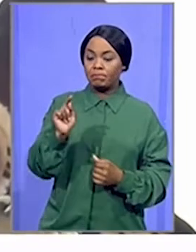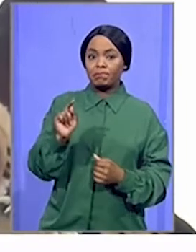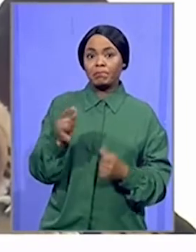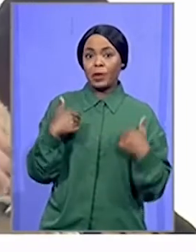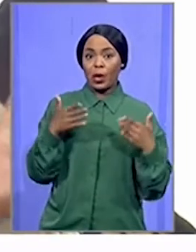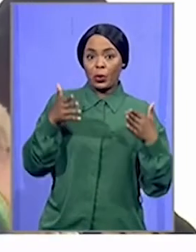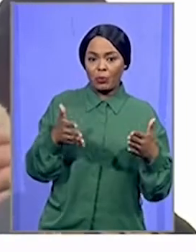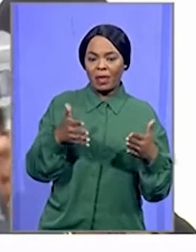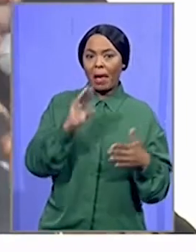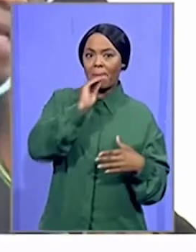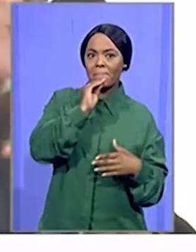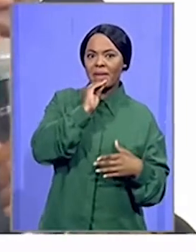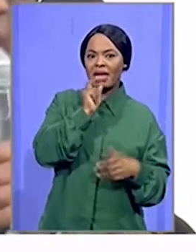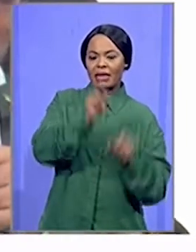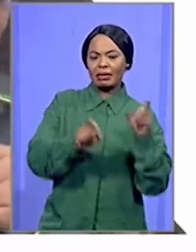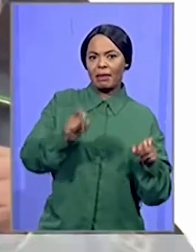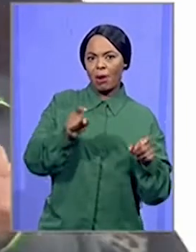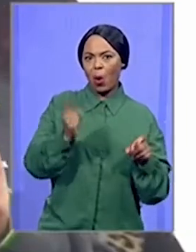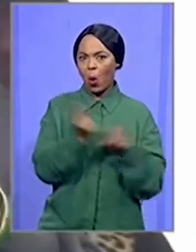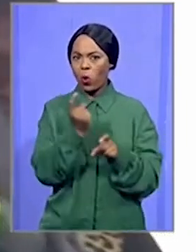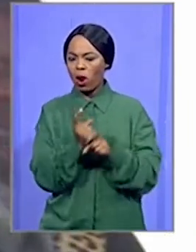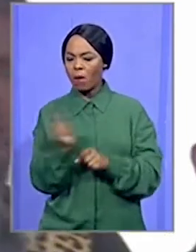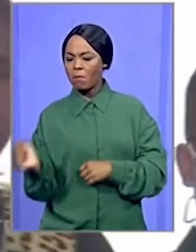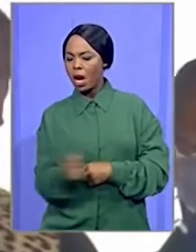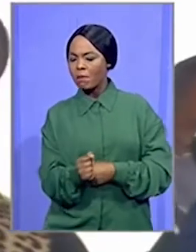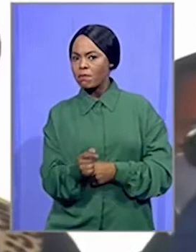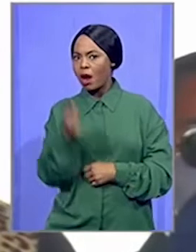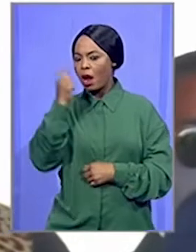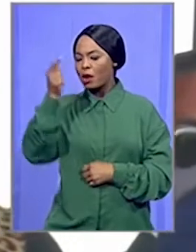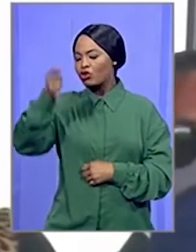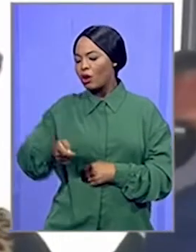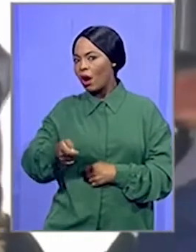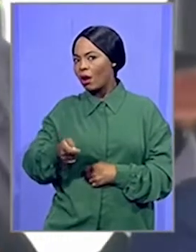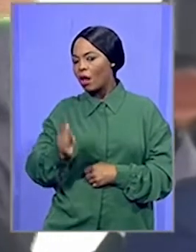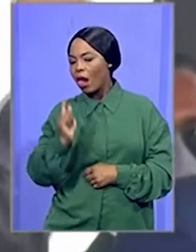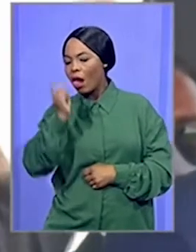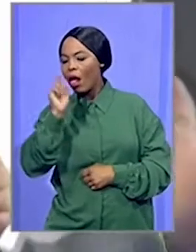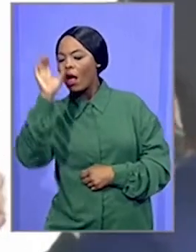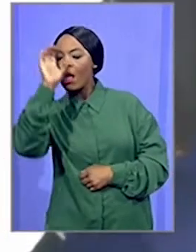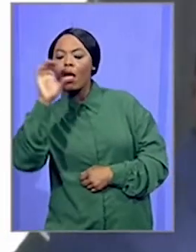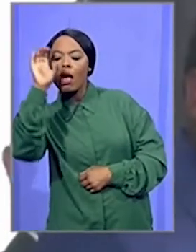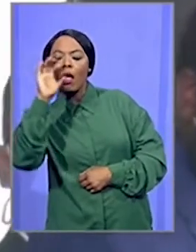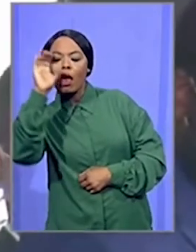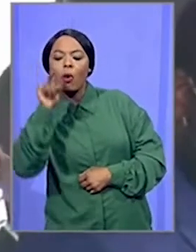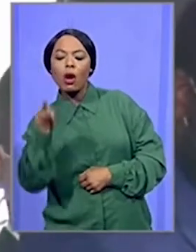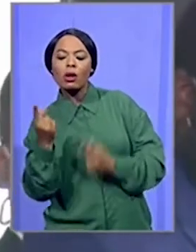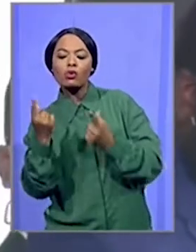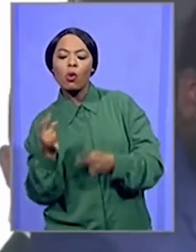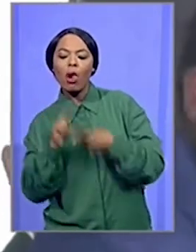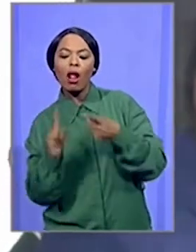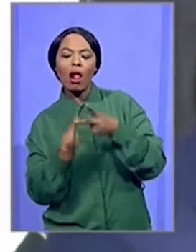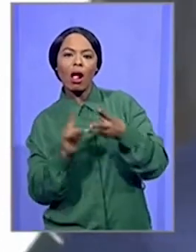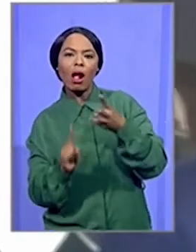kusho ukuthi kukhona laba babebeka ijaji belinikeza ukuthi uyohamba kanje kulo msebenzi, kodwa